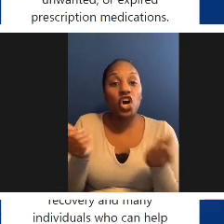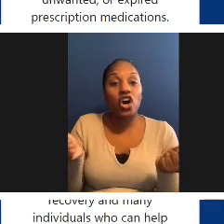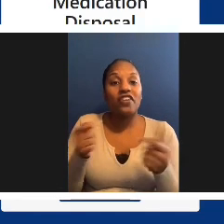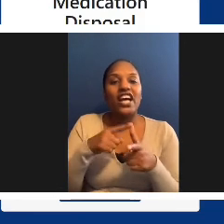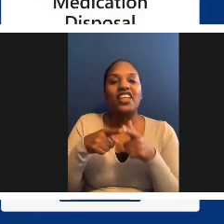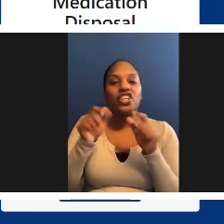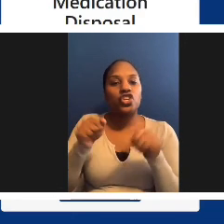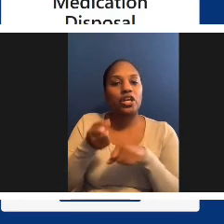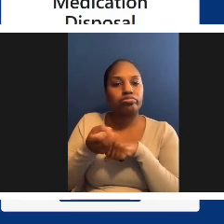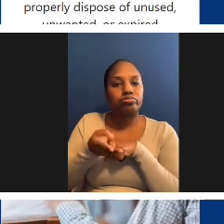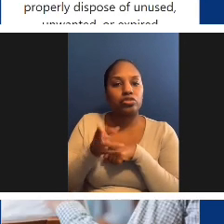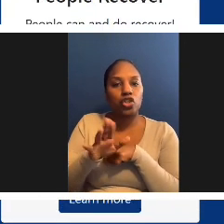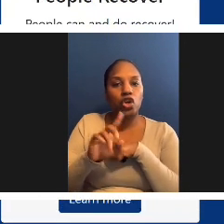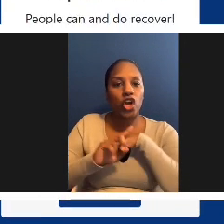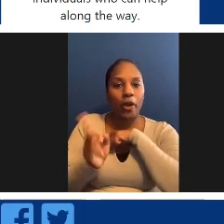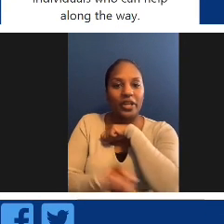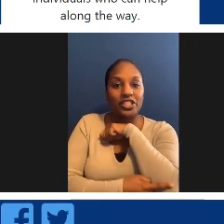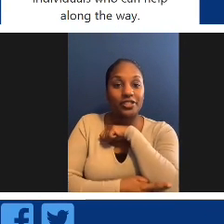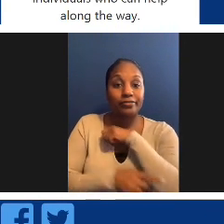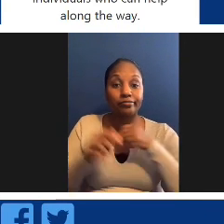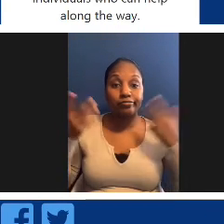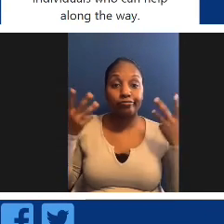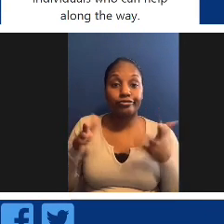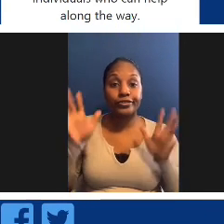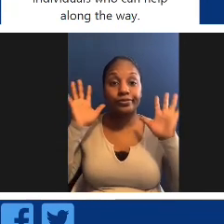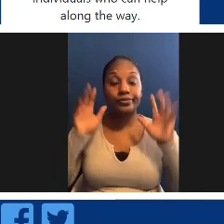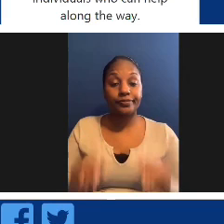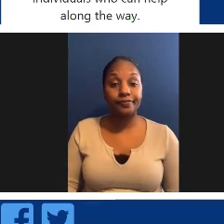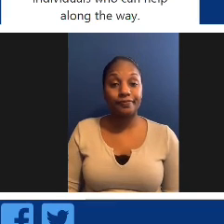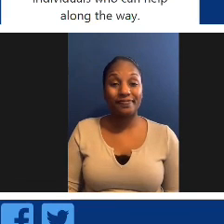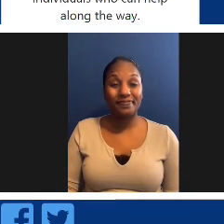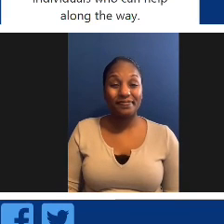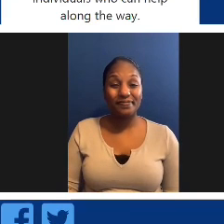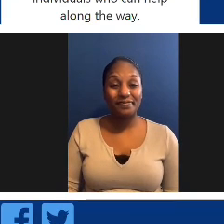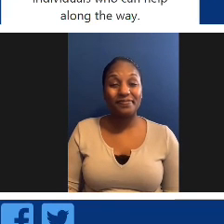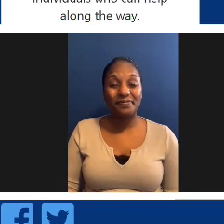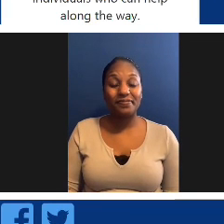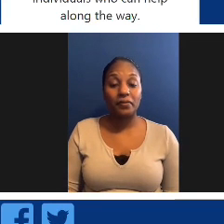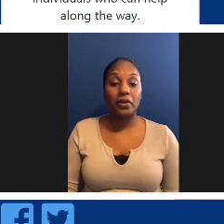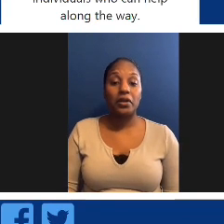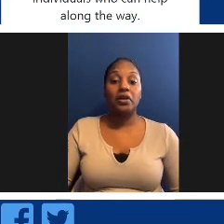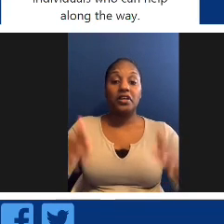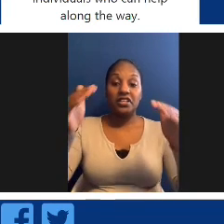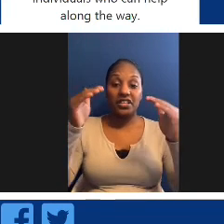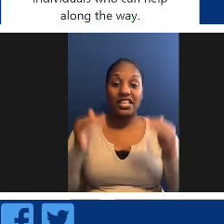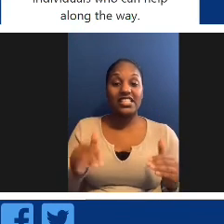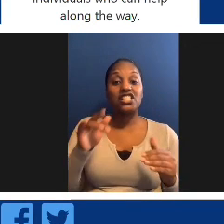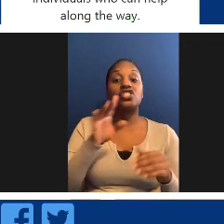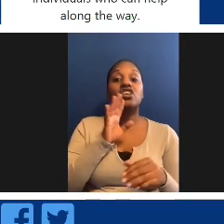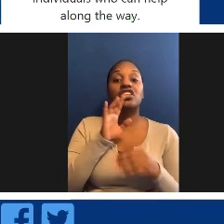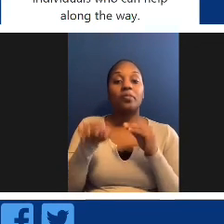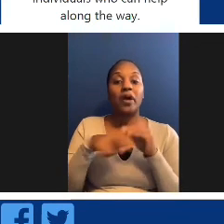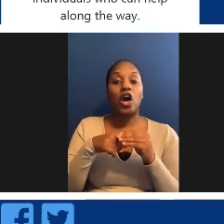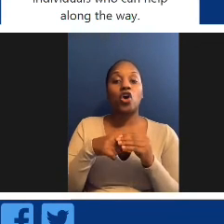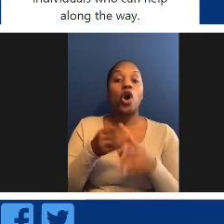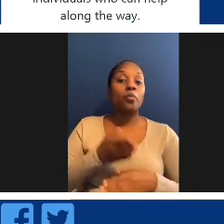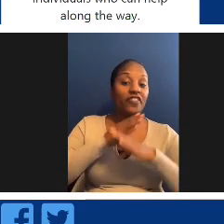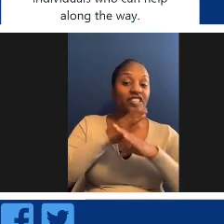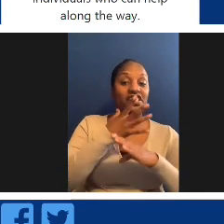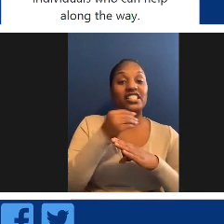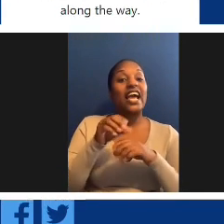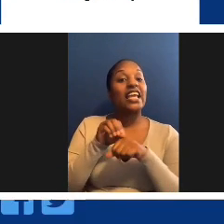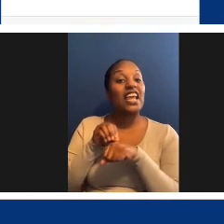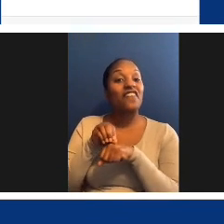Other things on this, it talks about prevention, effective treatment,